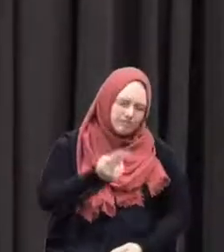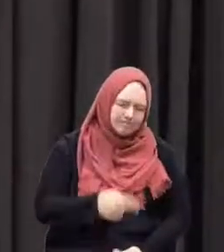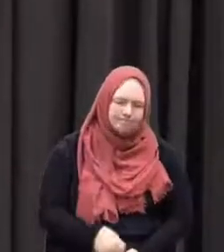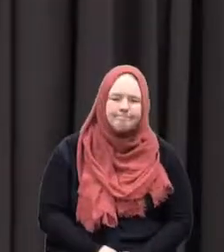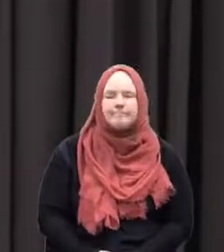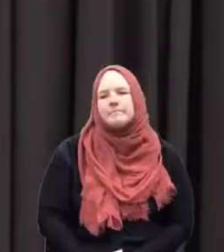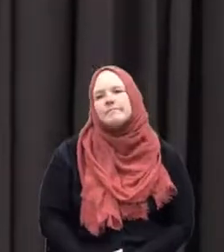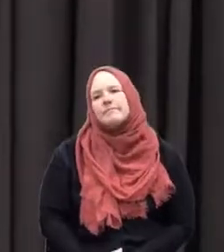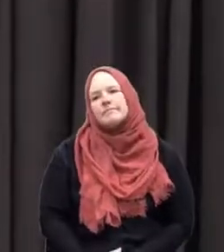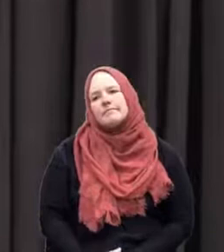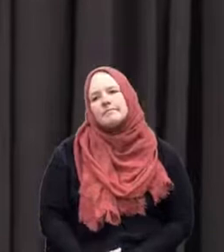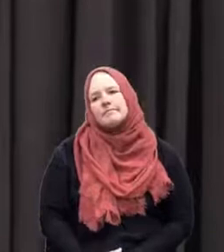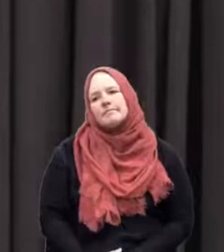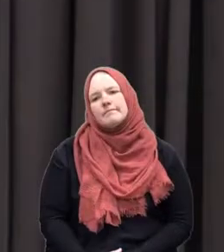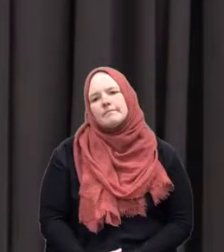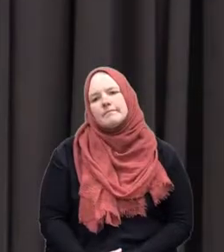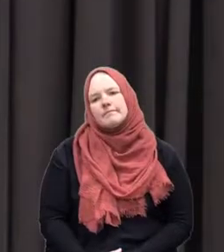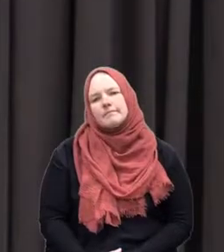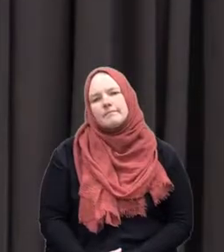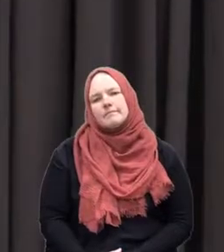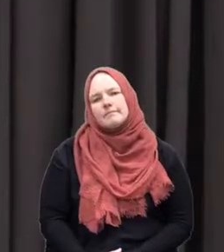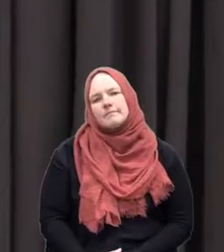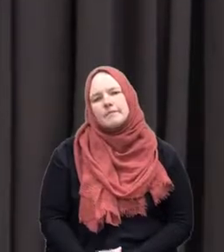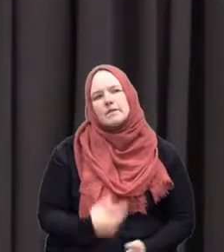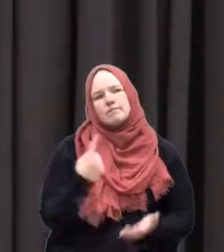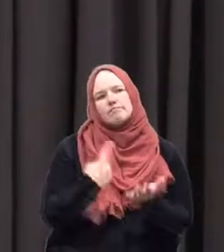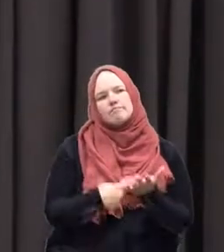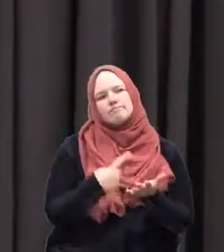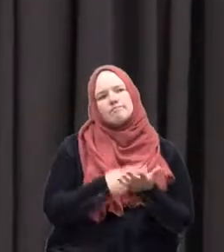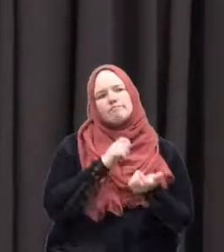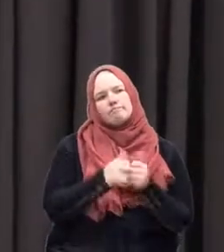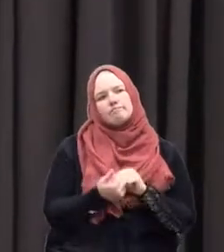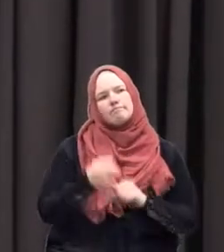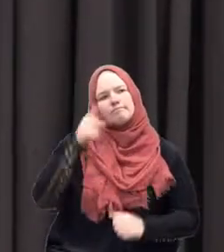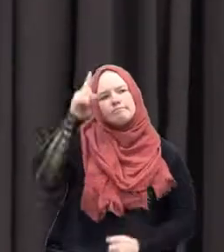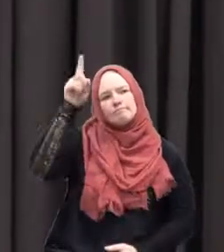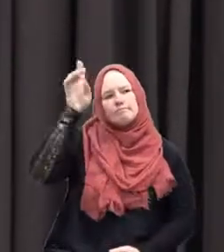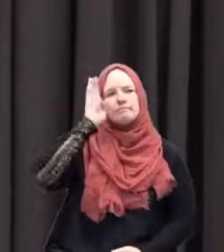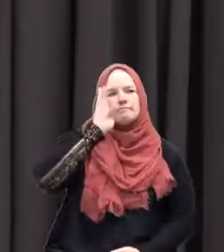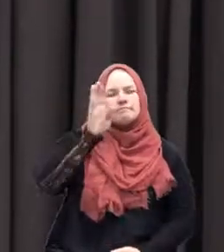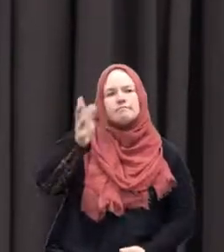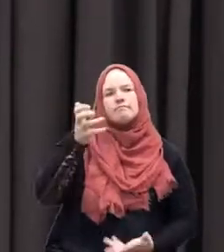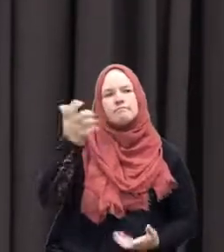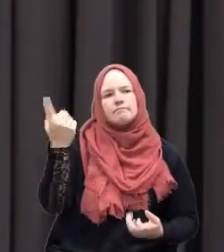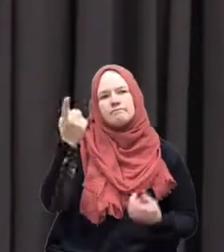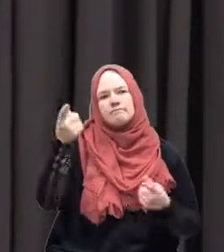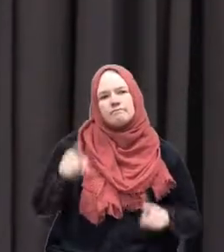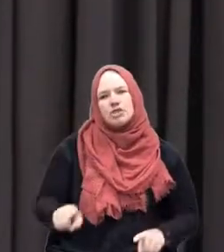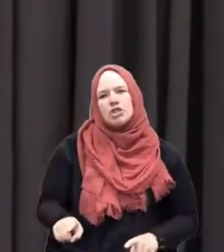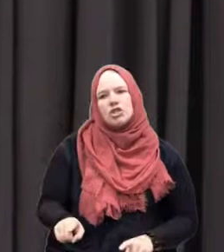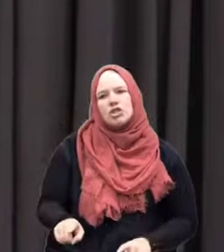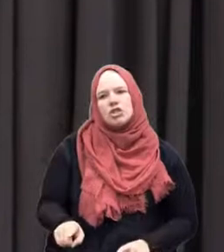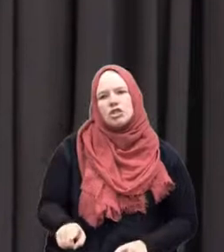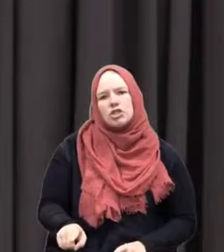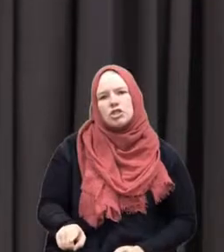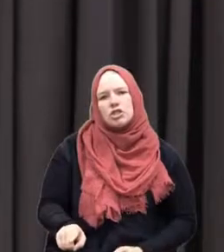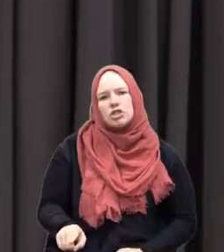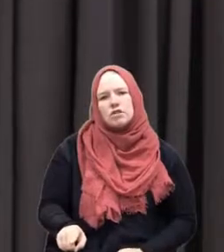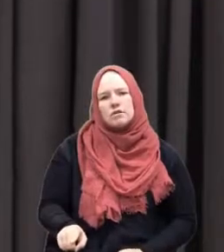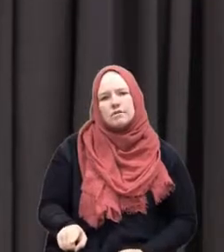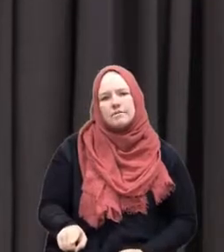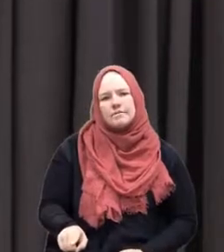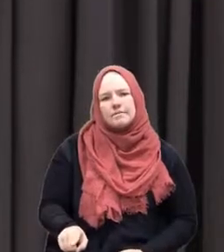history to see how Allah subhanahu wa ta'ala, when He wills something to happen,